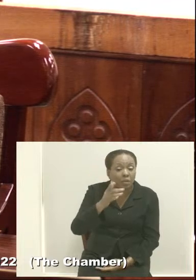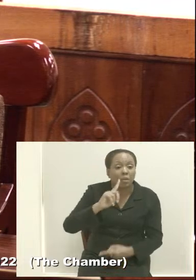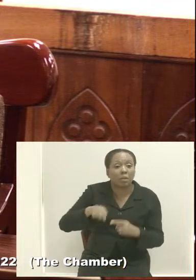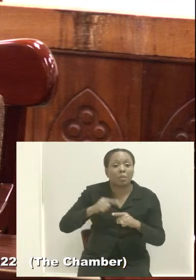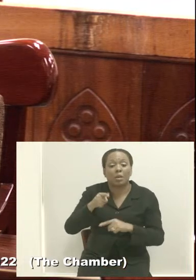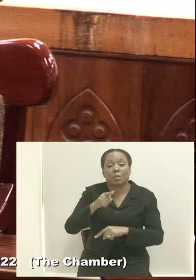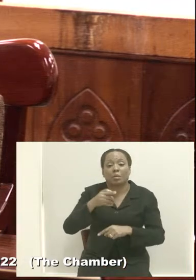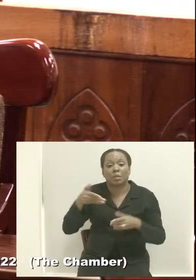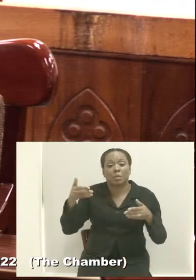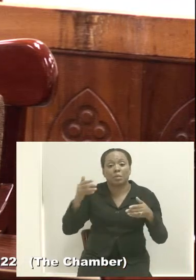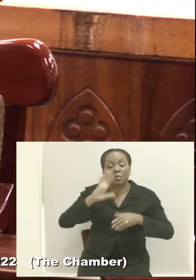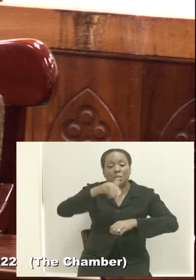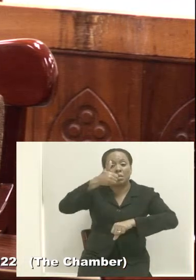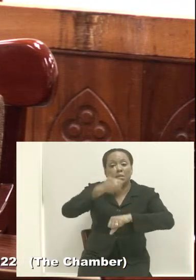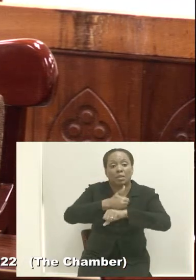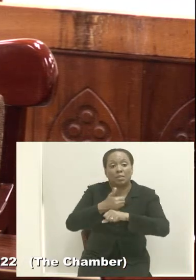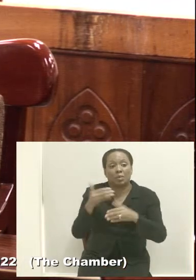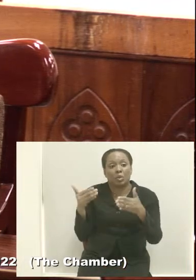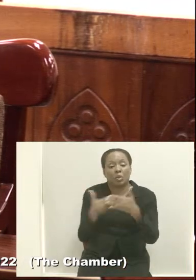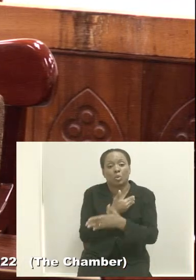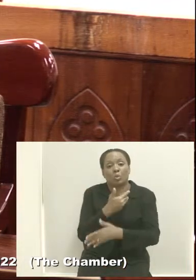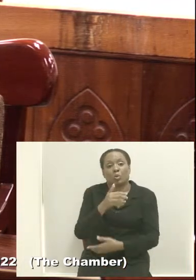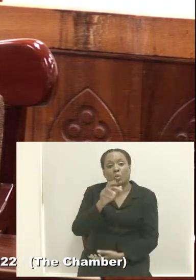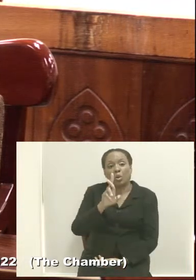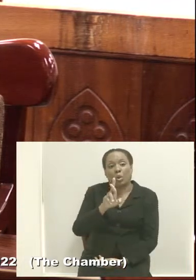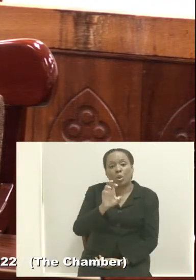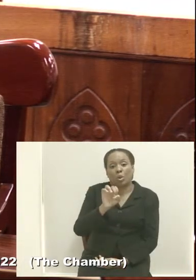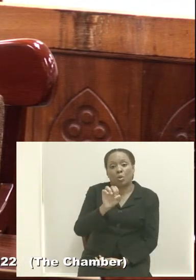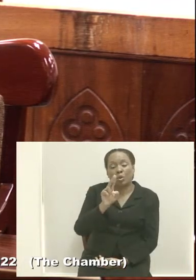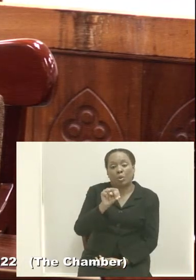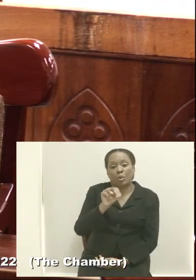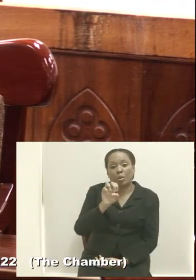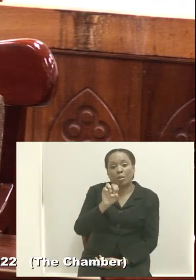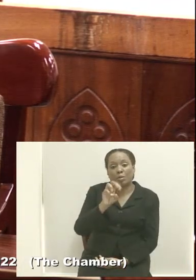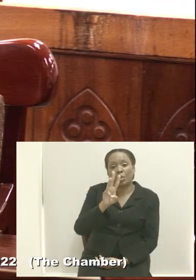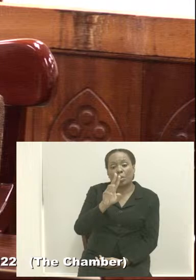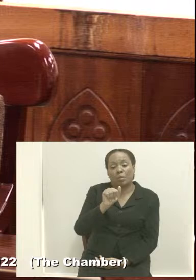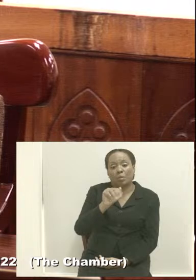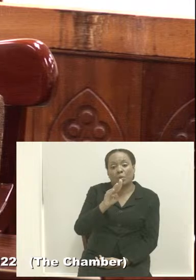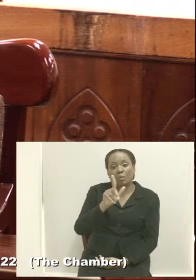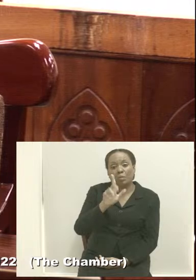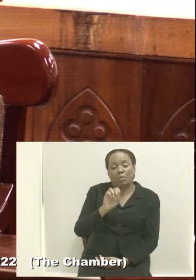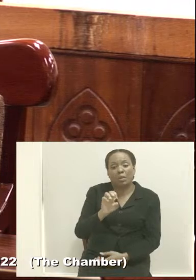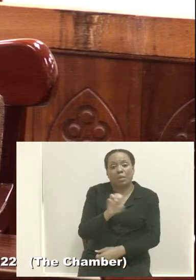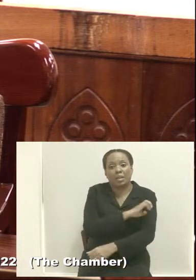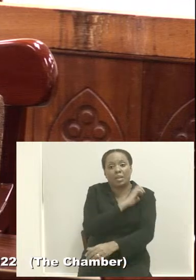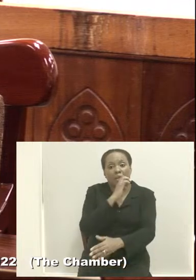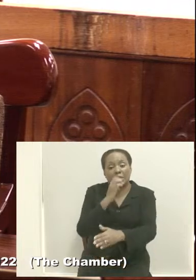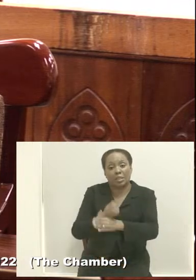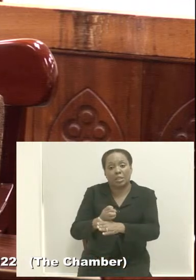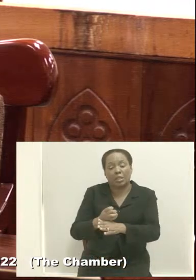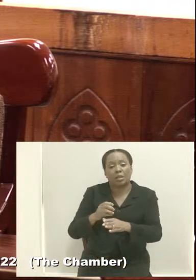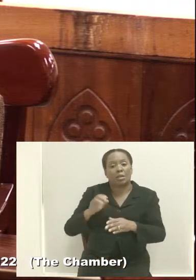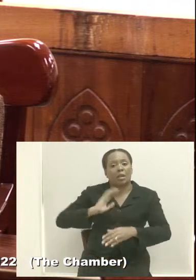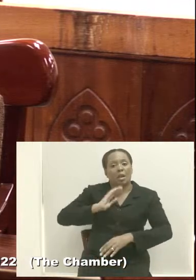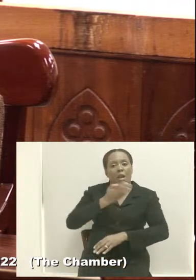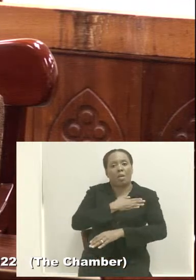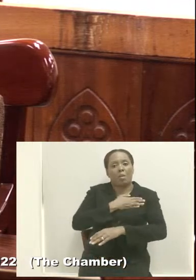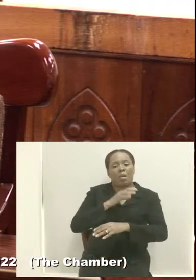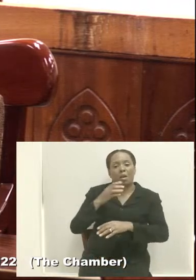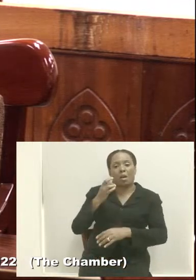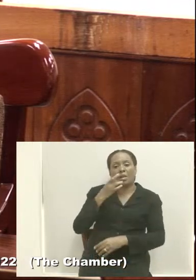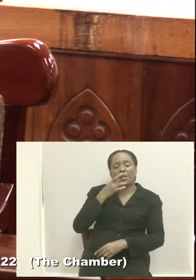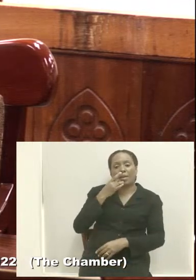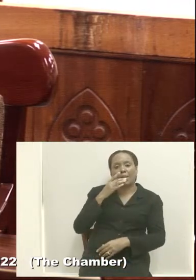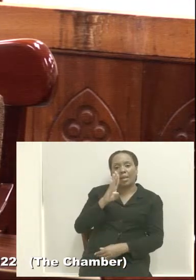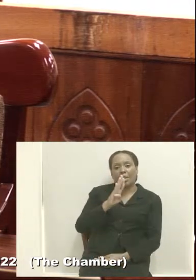energies, that our electricity bills will be lower? That's a very simple question,